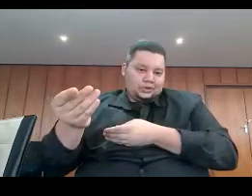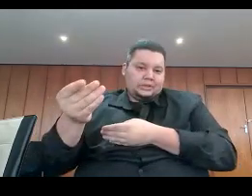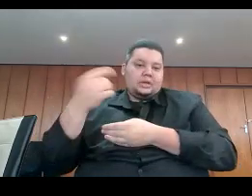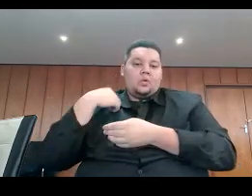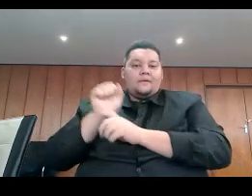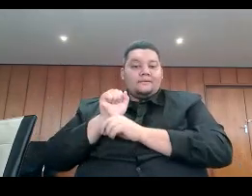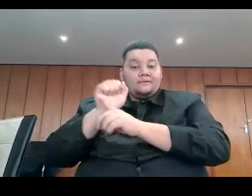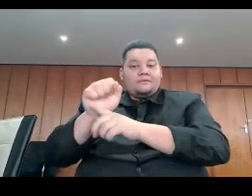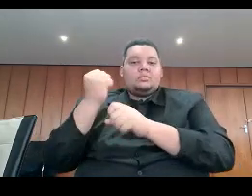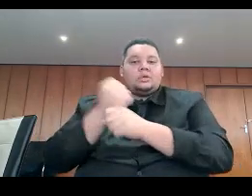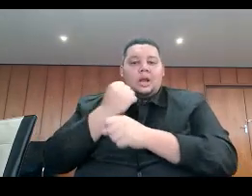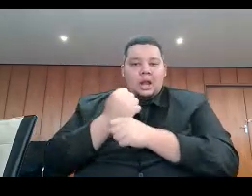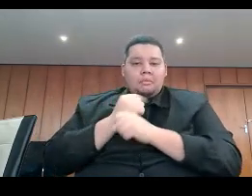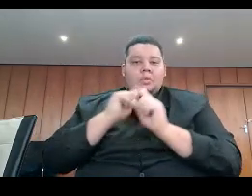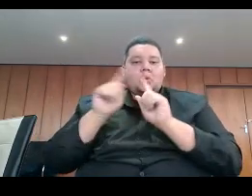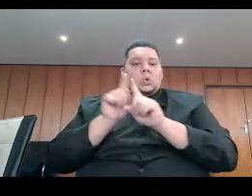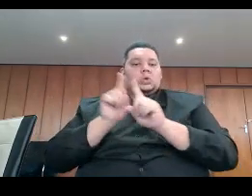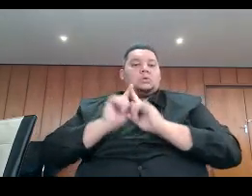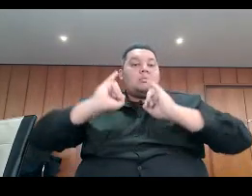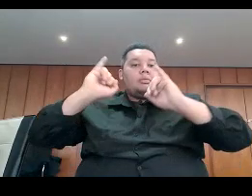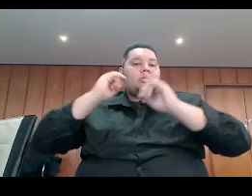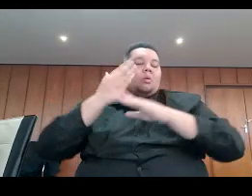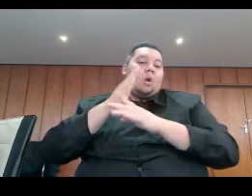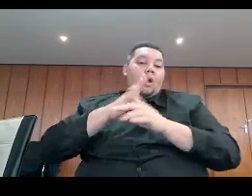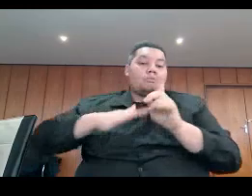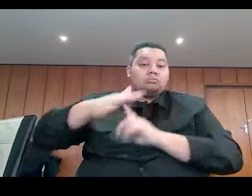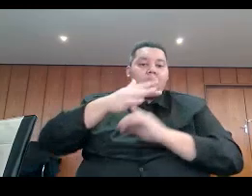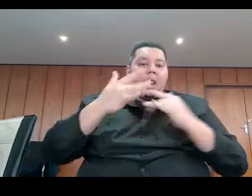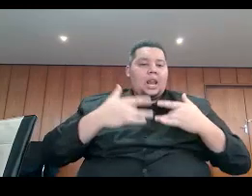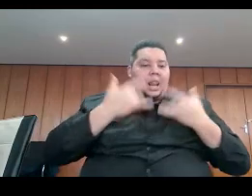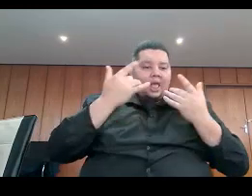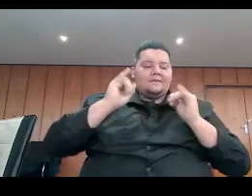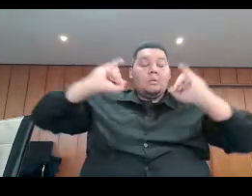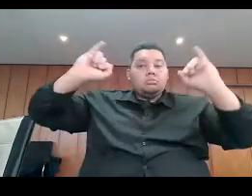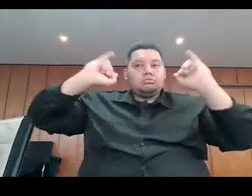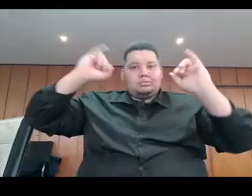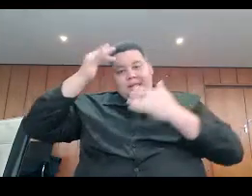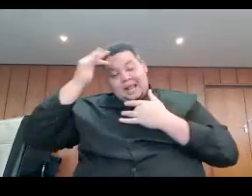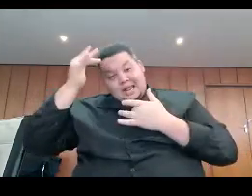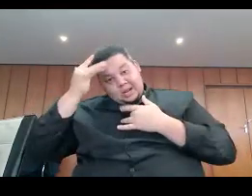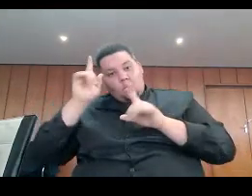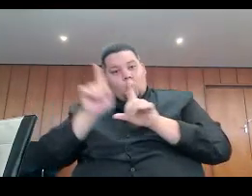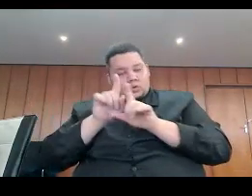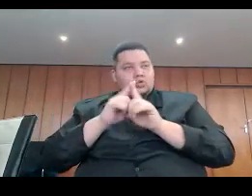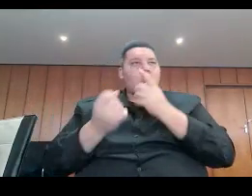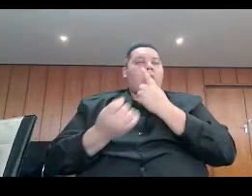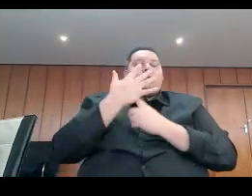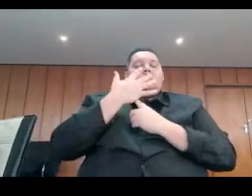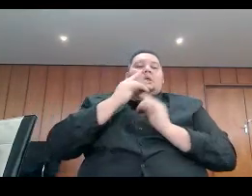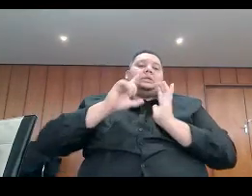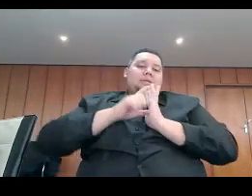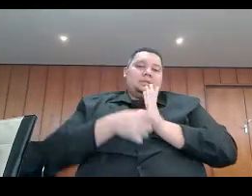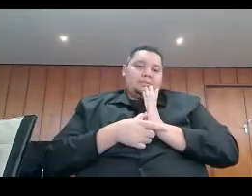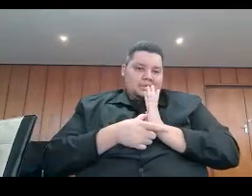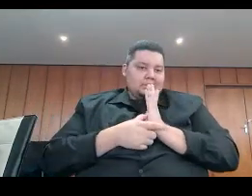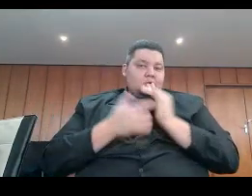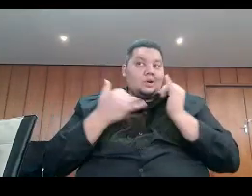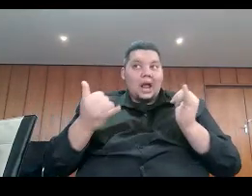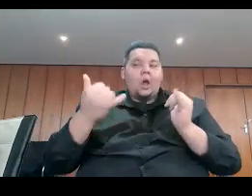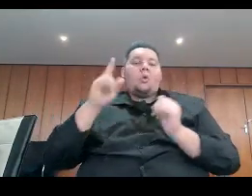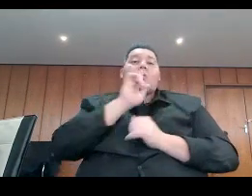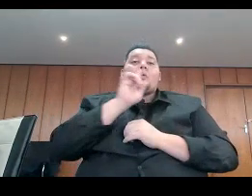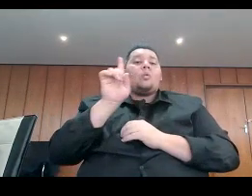Forced labor and appalling work conditions, living conditions, chronic illnesses also led to disabilities. And so the